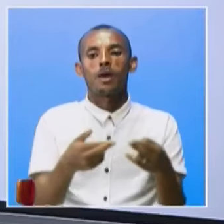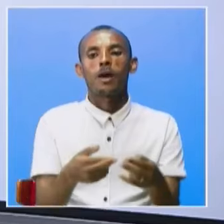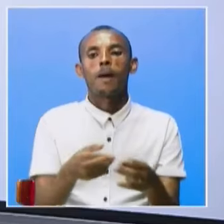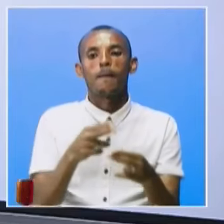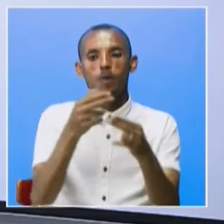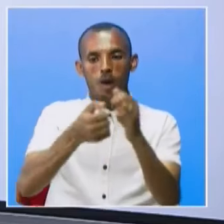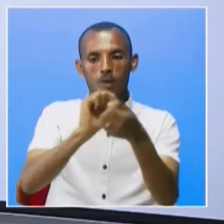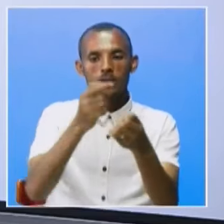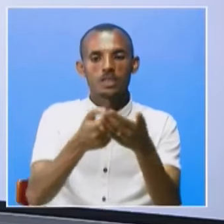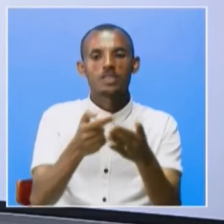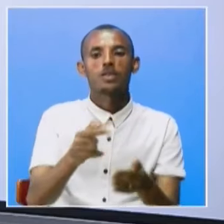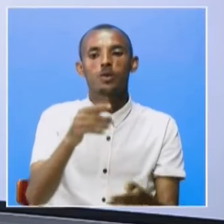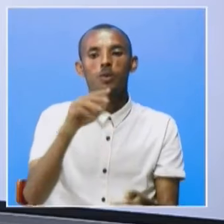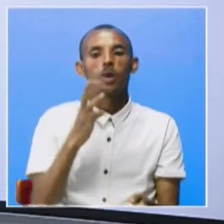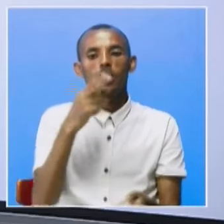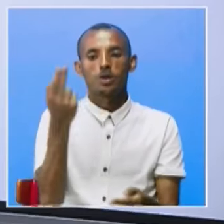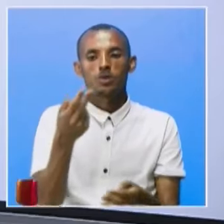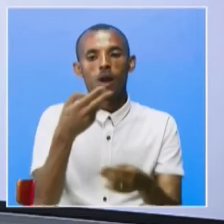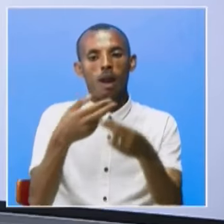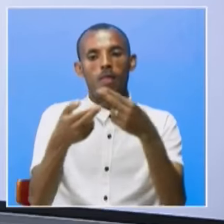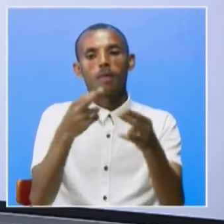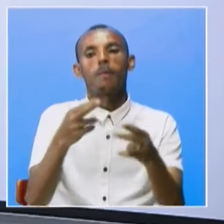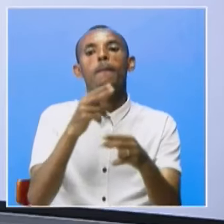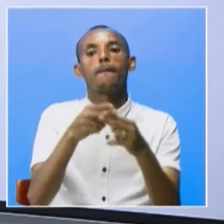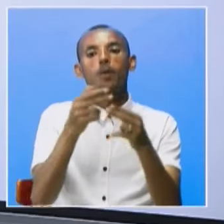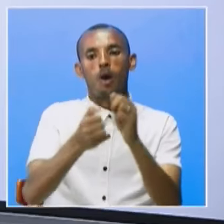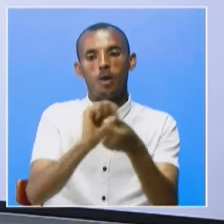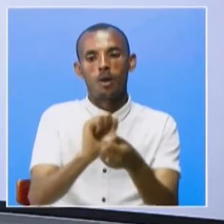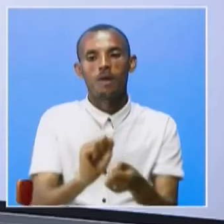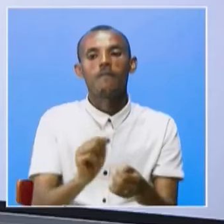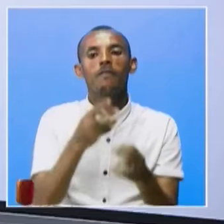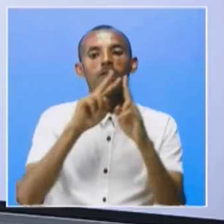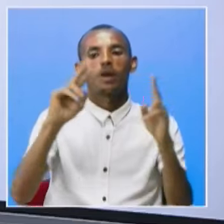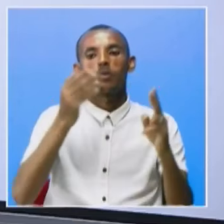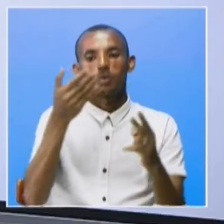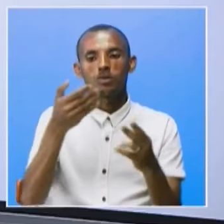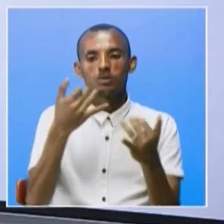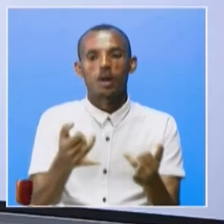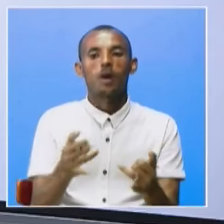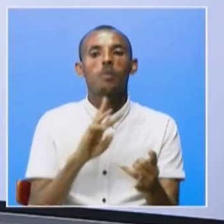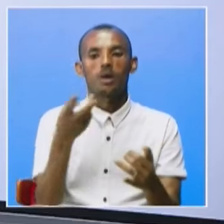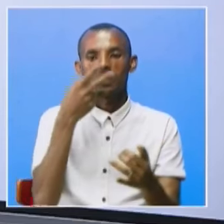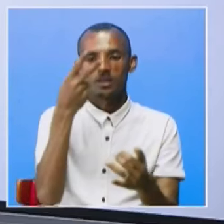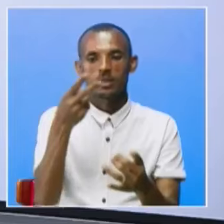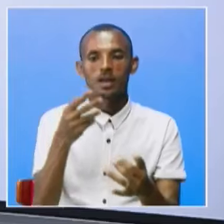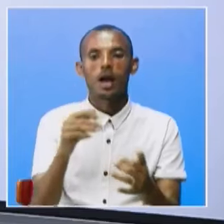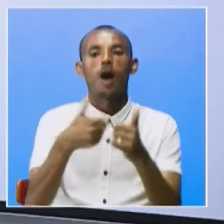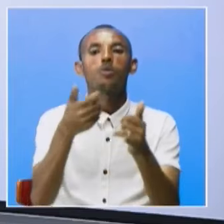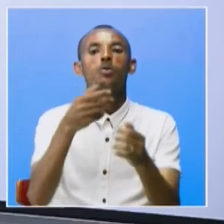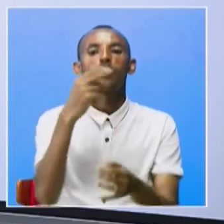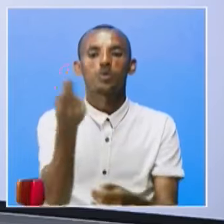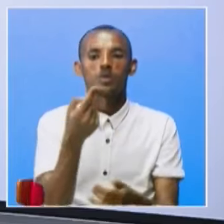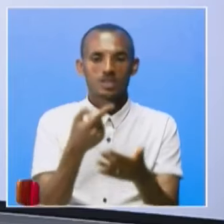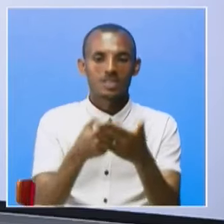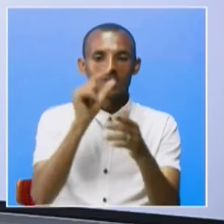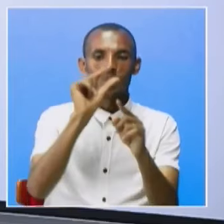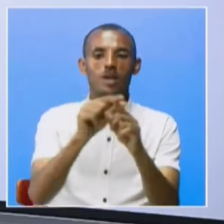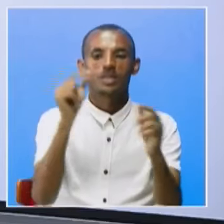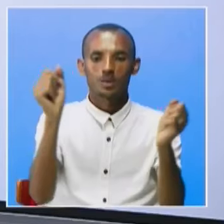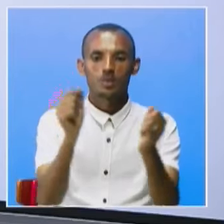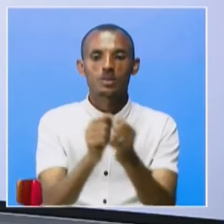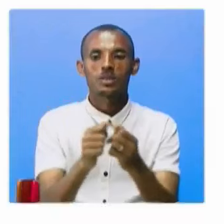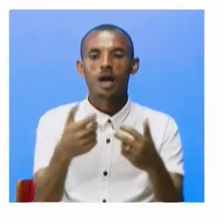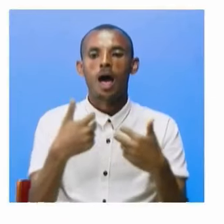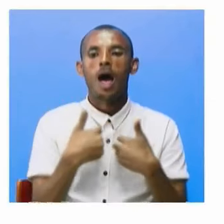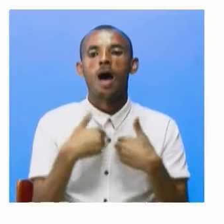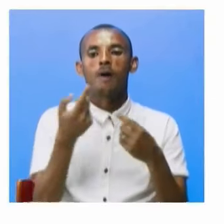one because we use them for a relative pronoun, right? Very good. Today we're going to see how to use these words with have to